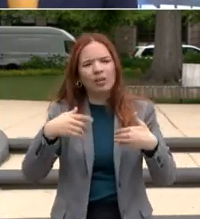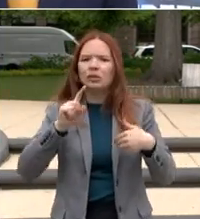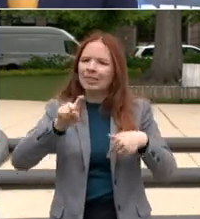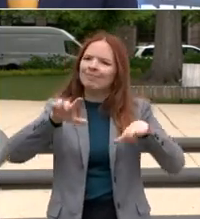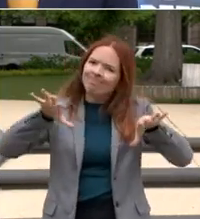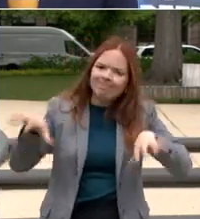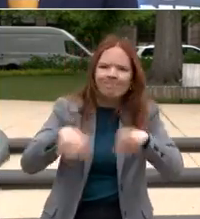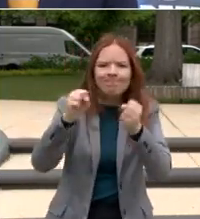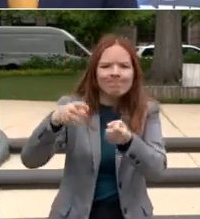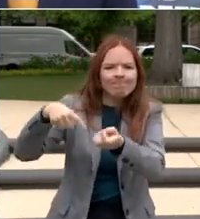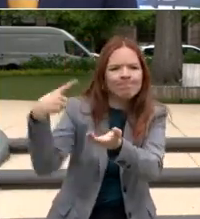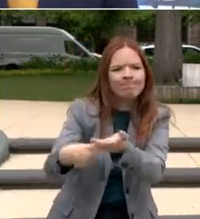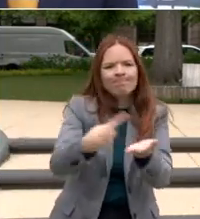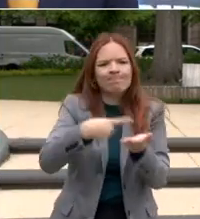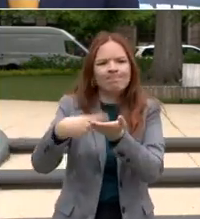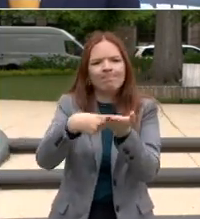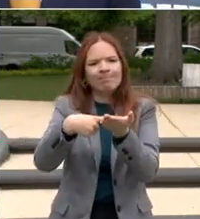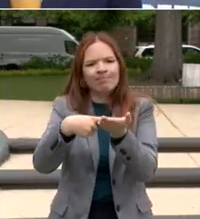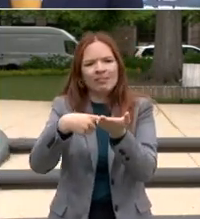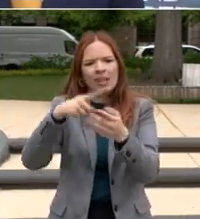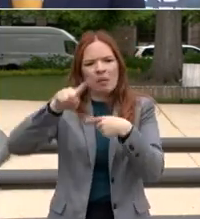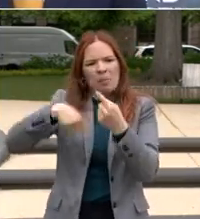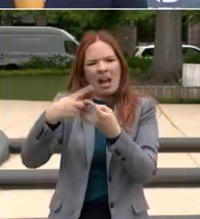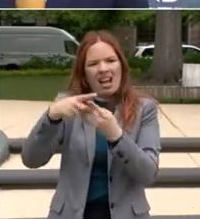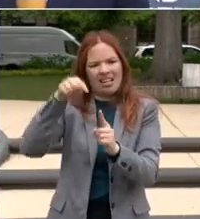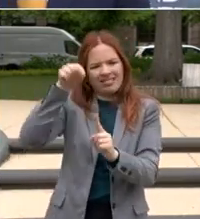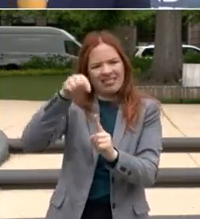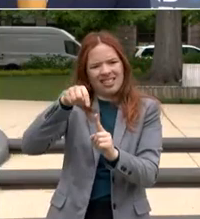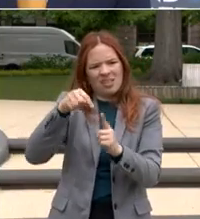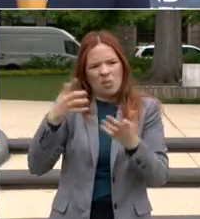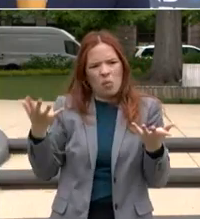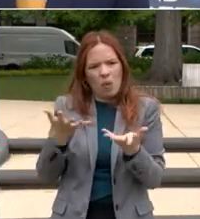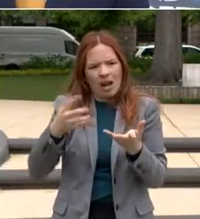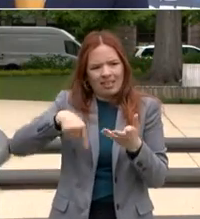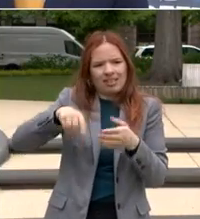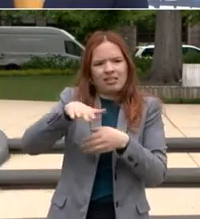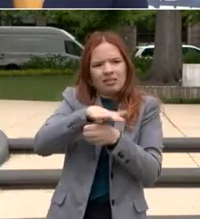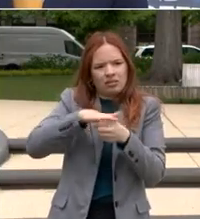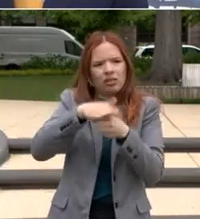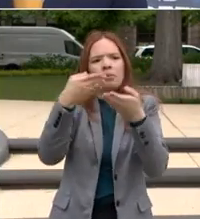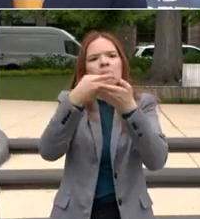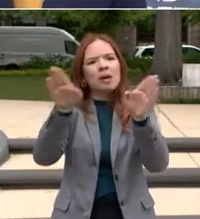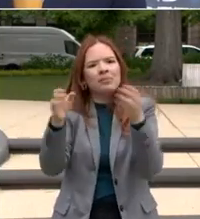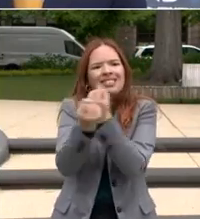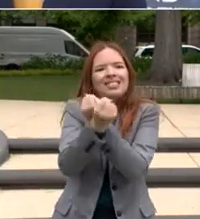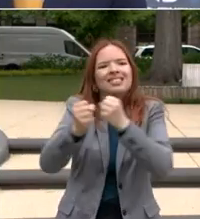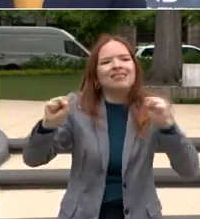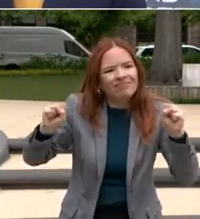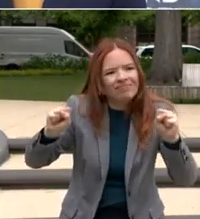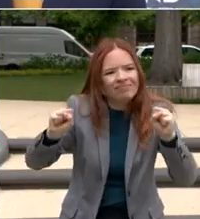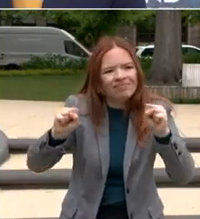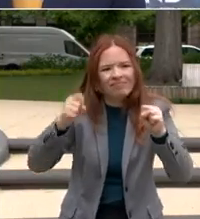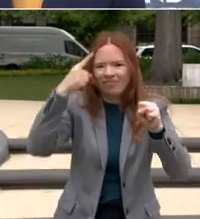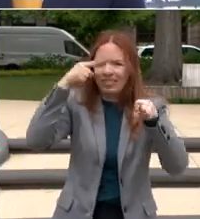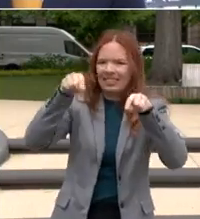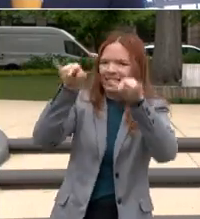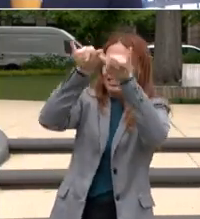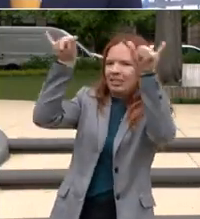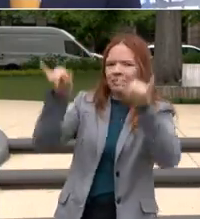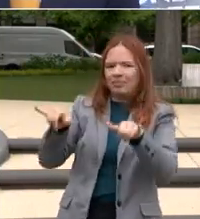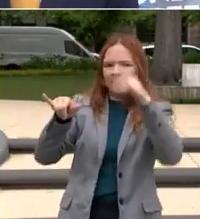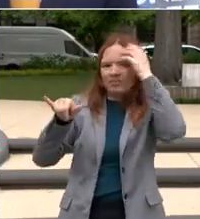among the professionals in the public safety ecosystem next week, where we will have